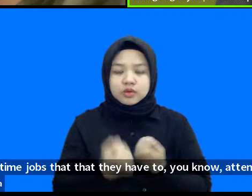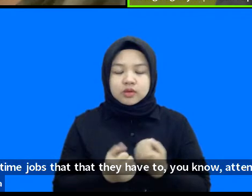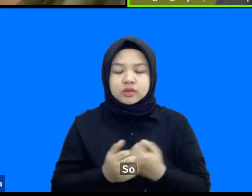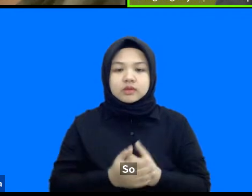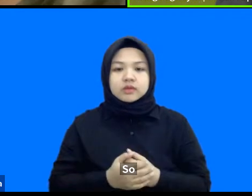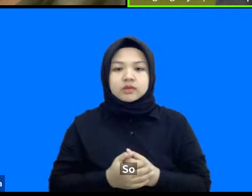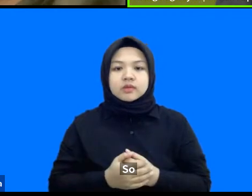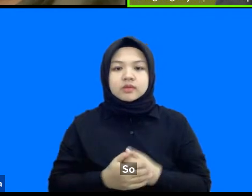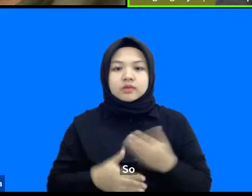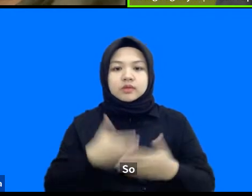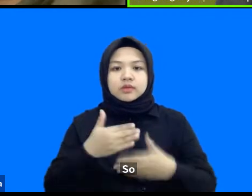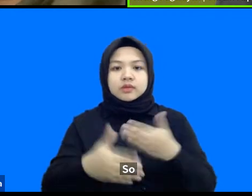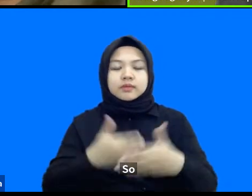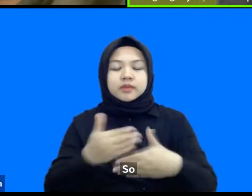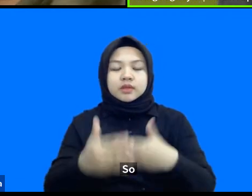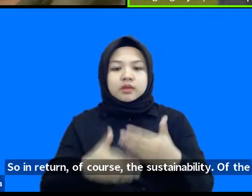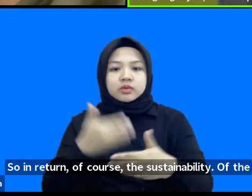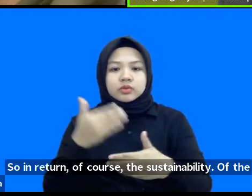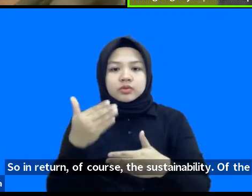the project, it